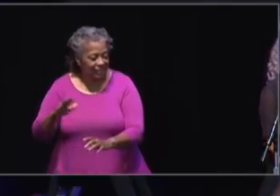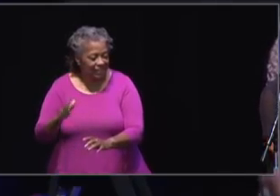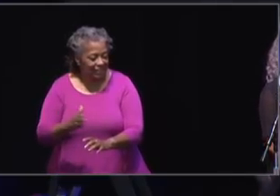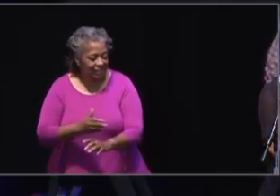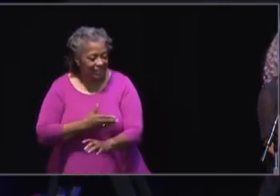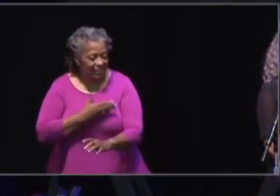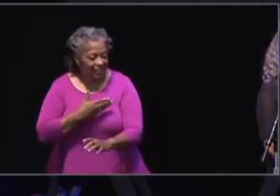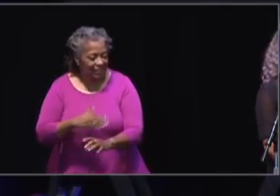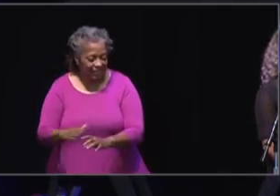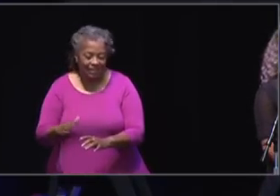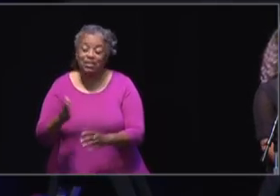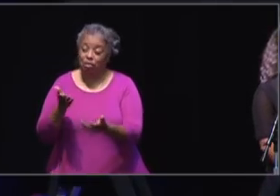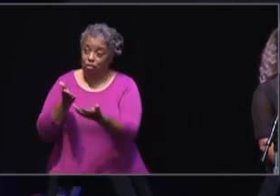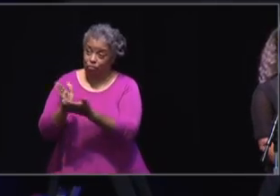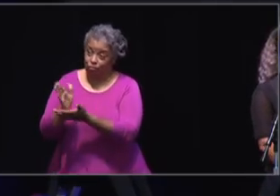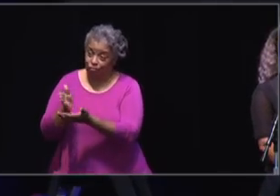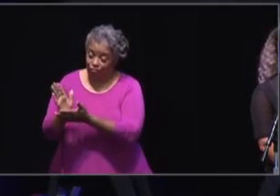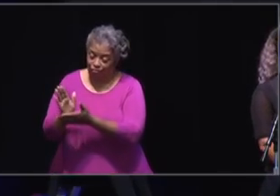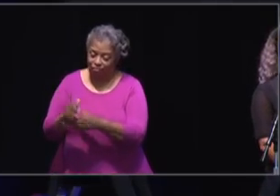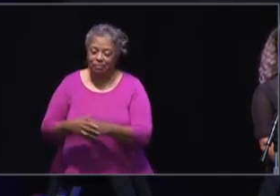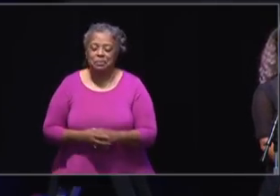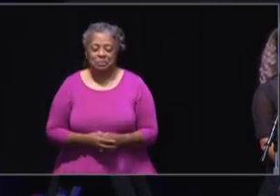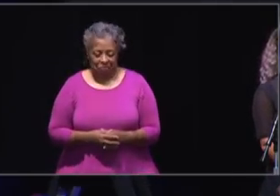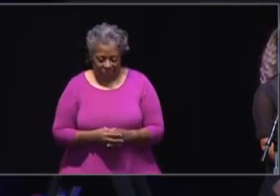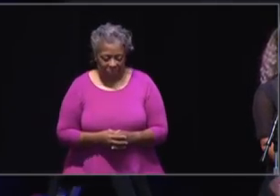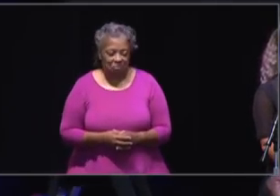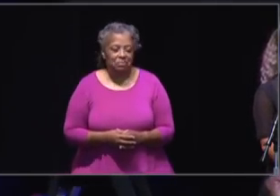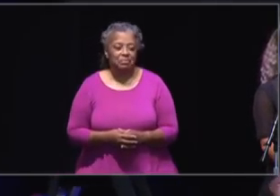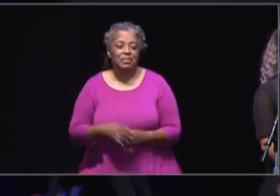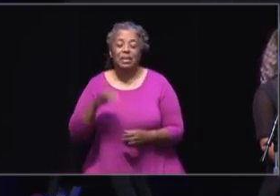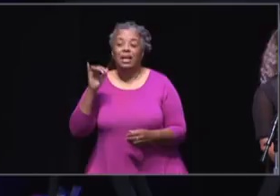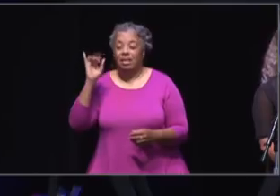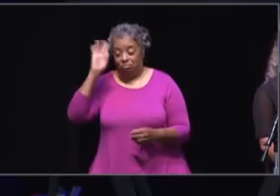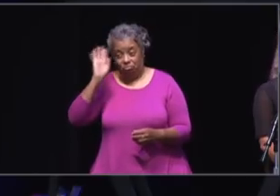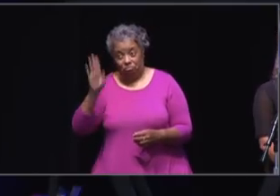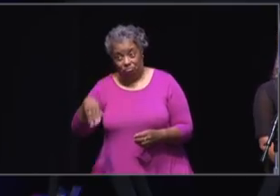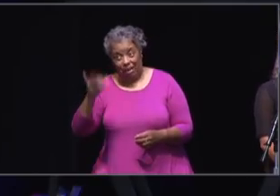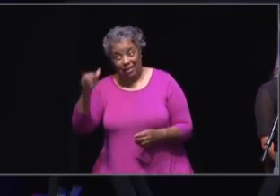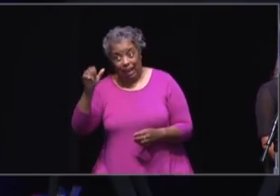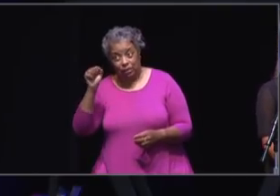sing. All right. That's a solo part, so